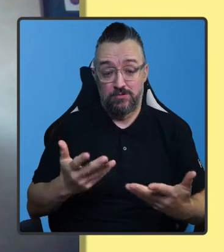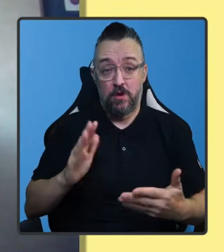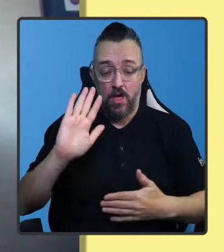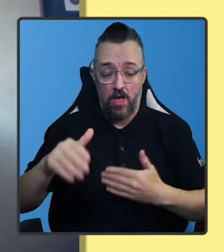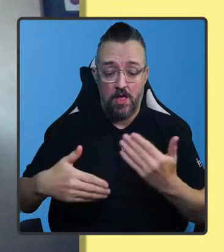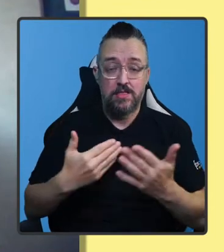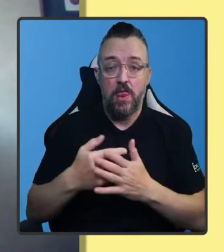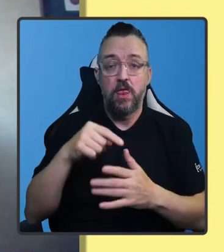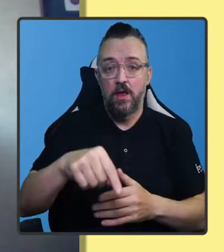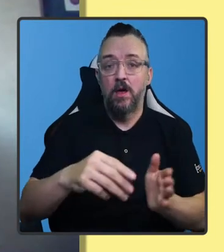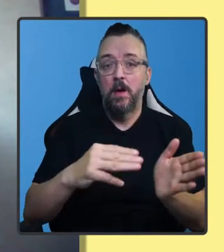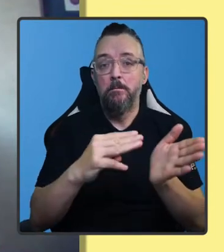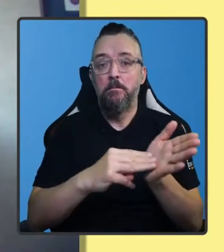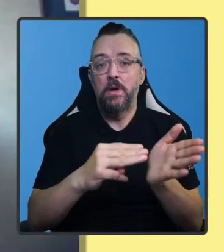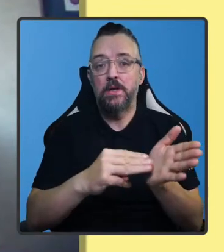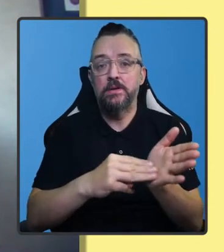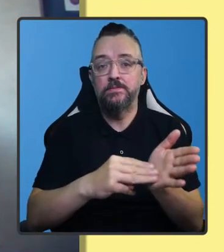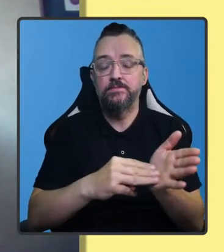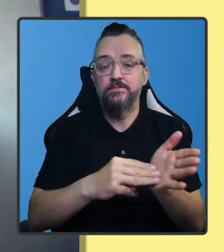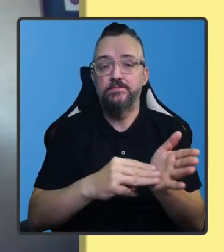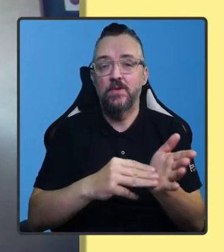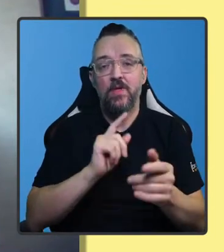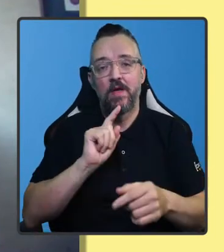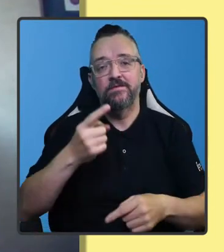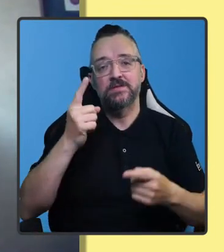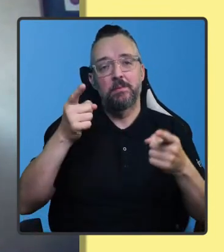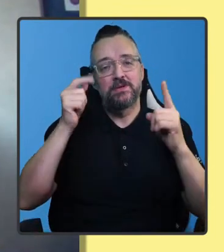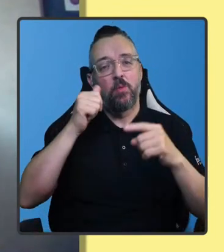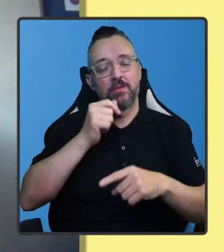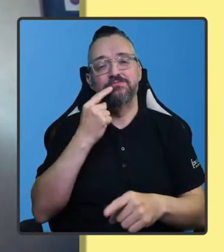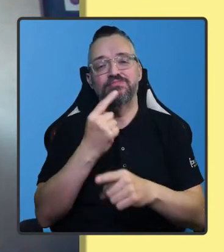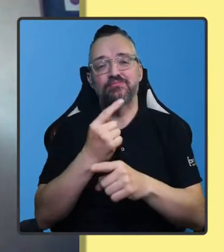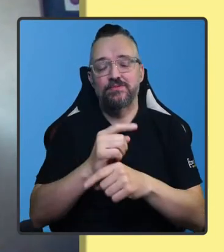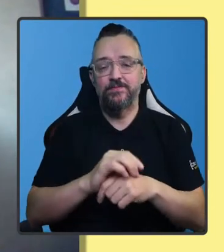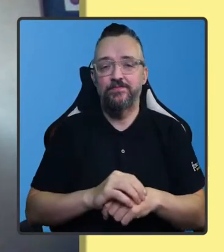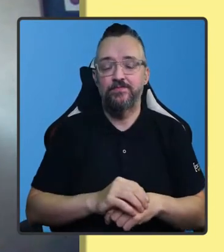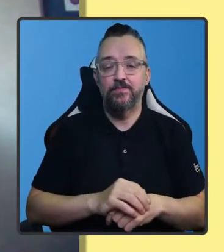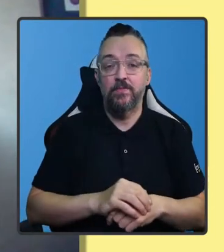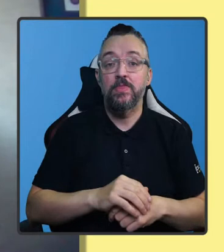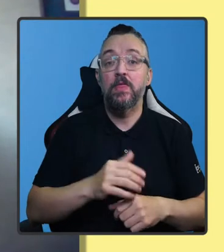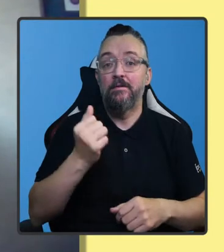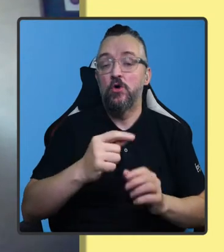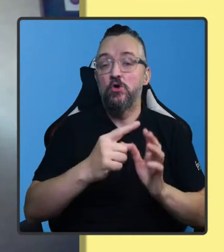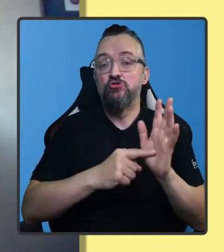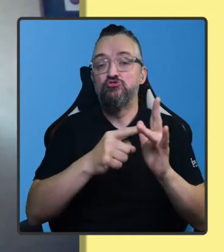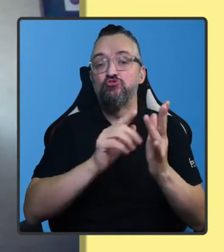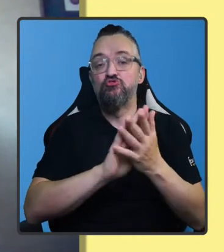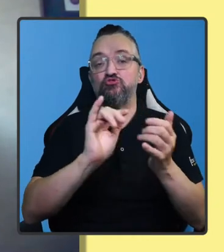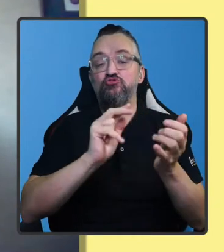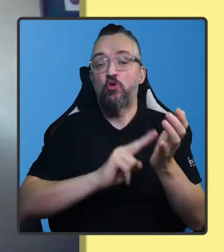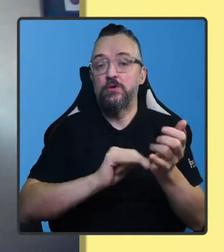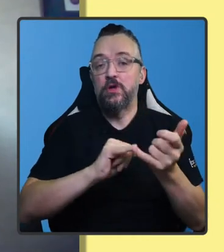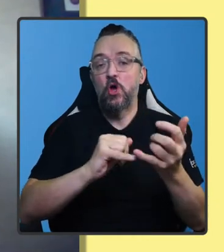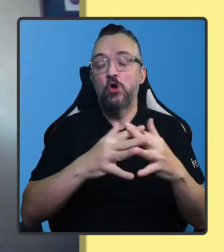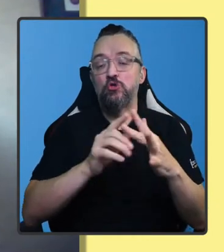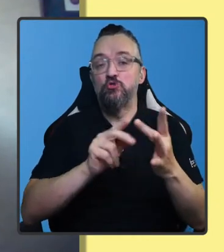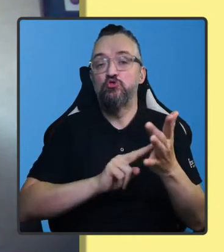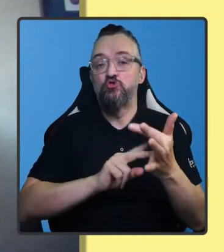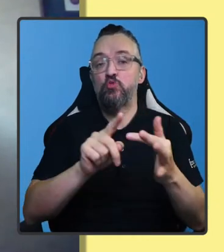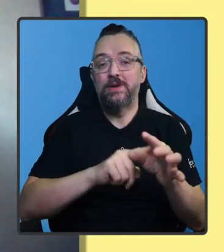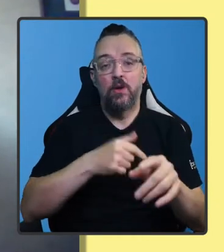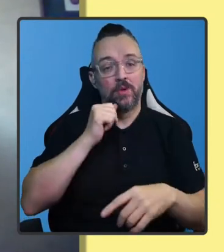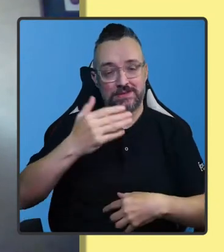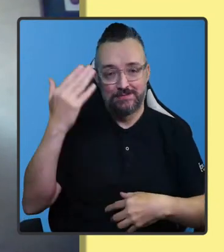Monday. We have great speeches from Deputy First Minister John Swinney and our Westminster leader, Ian Blackford, who